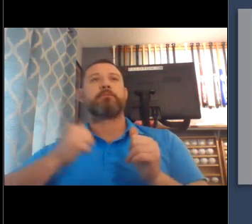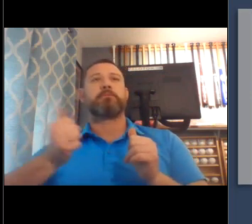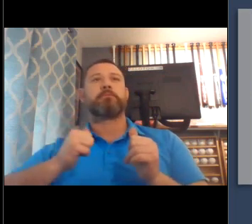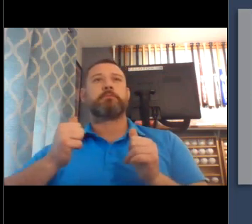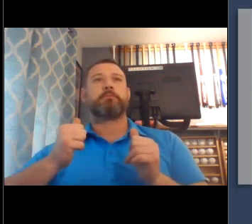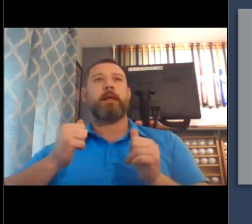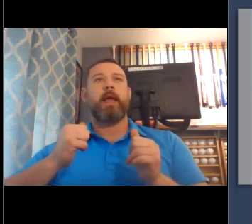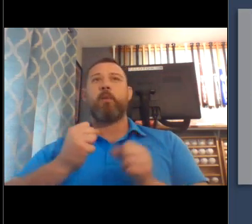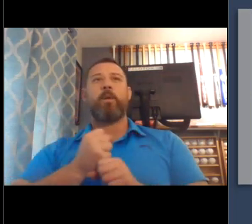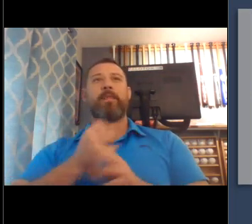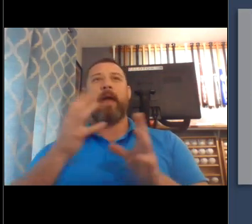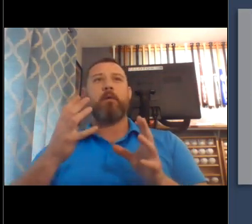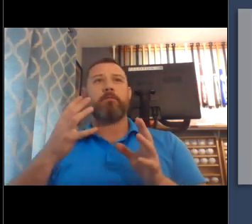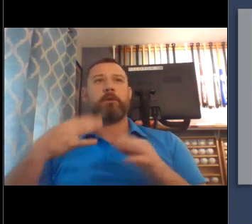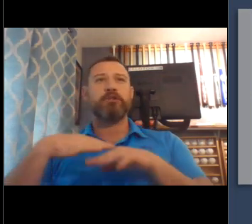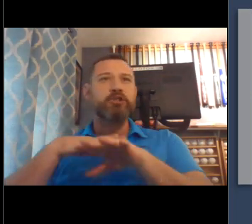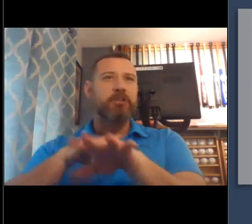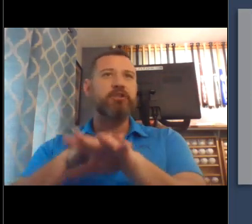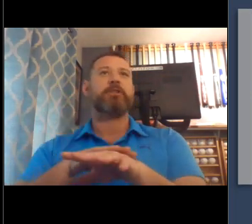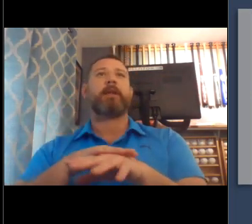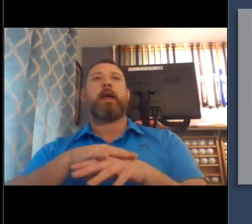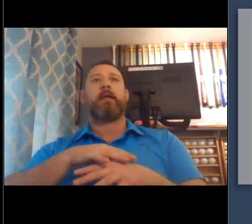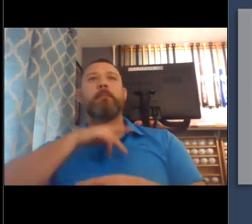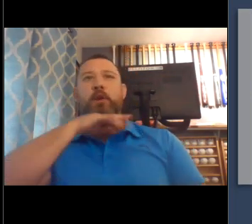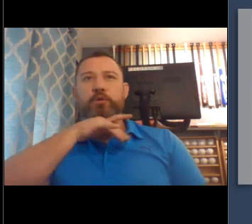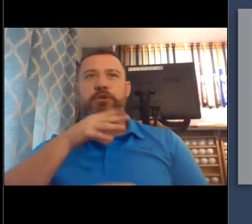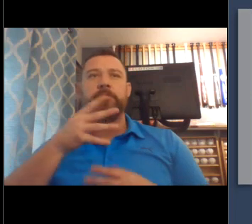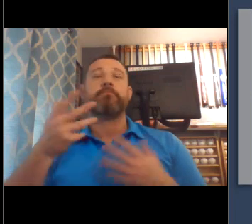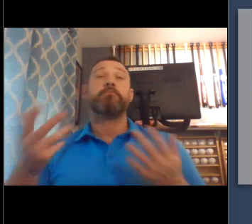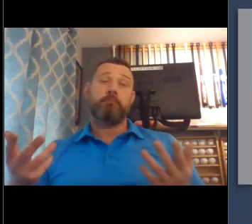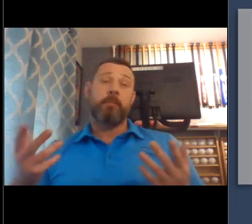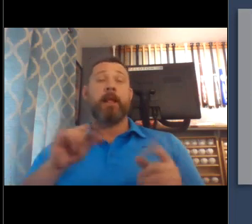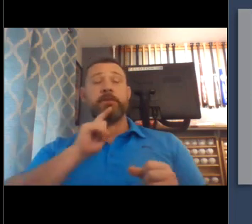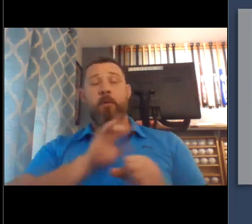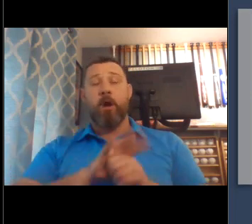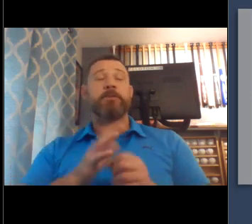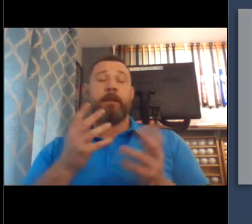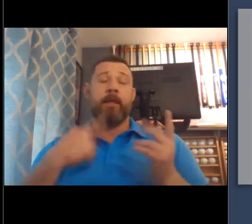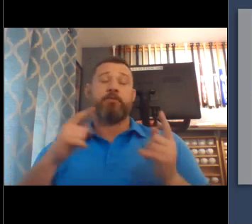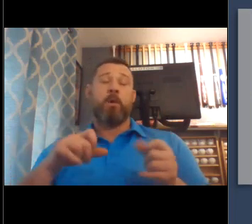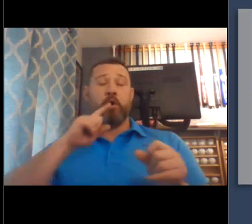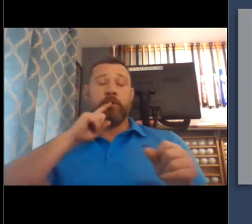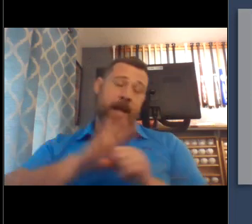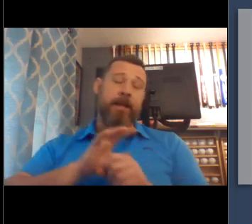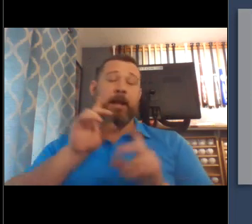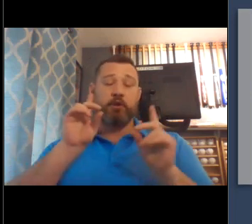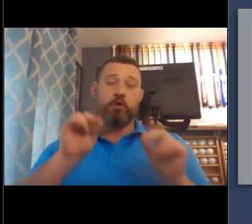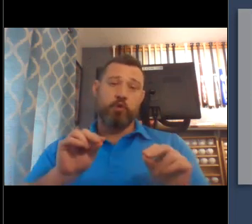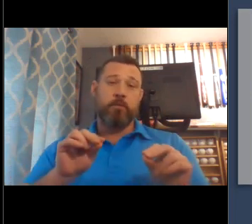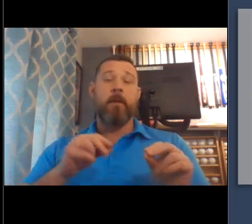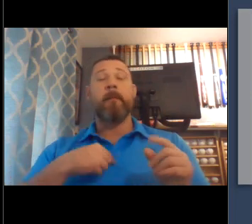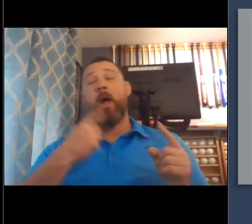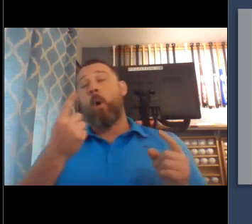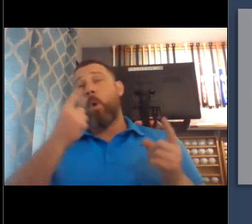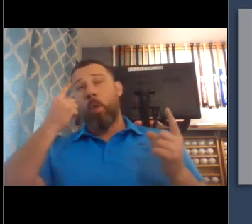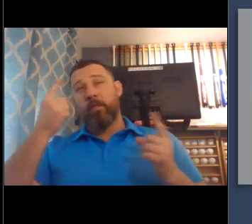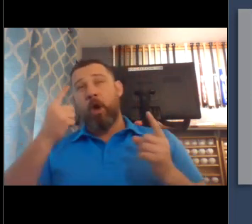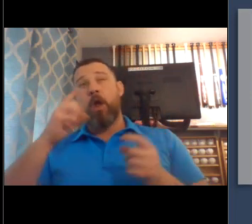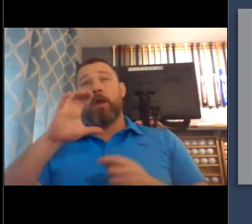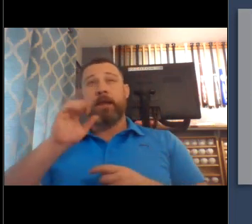without congestion and pollution. So that's the promise of it, and that's what we're dedicated to doing. My only thought on the cap and trade